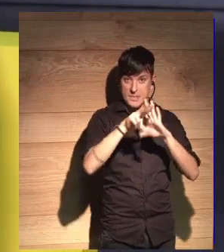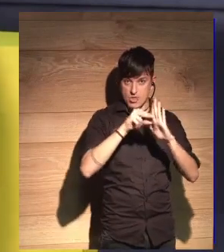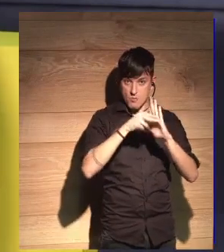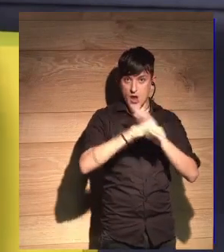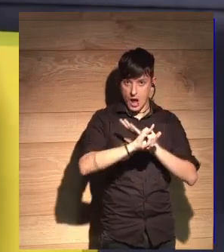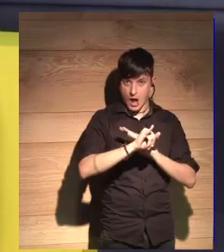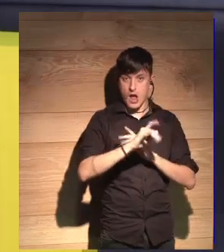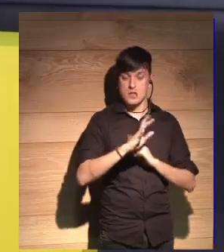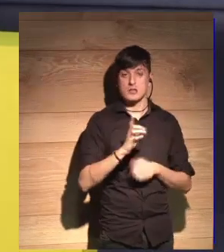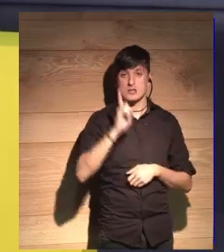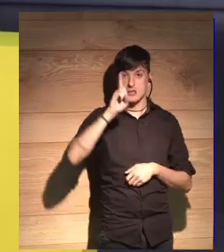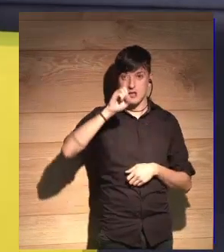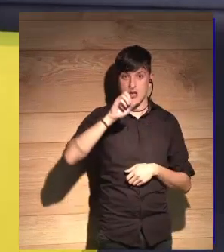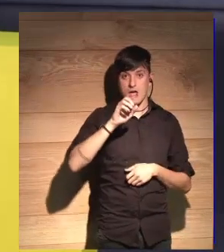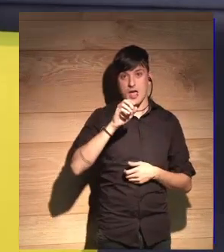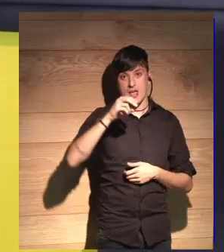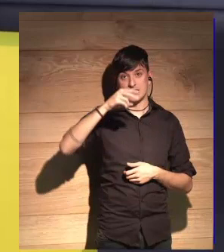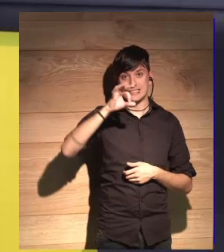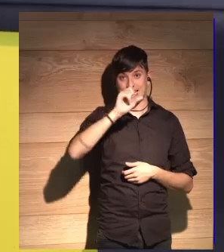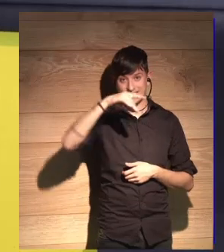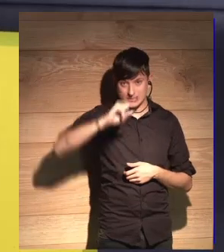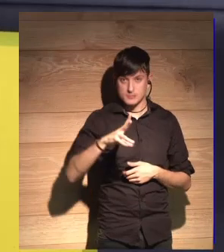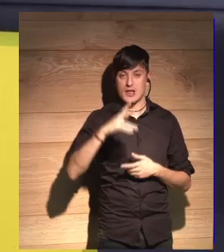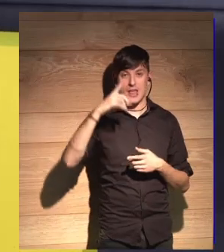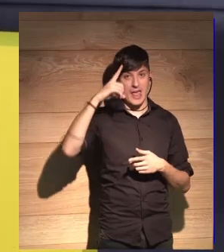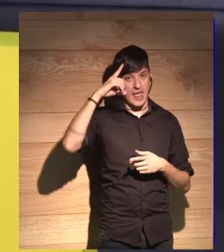our webpage with Anders Sandberg, who is a neuroscientist